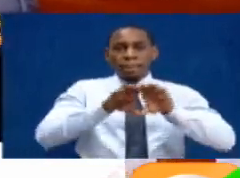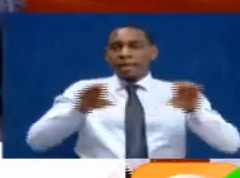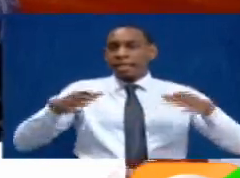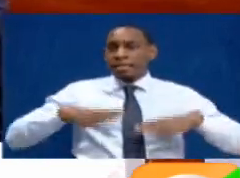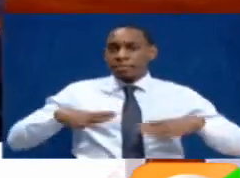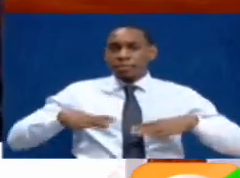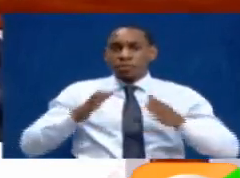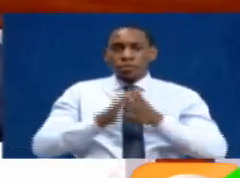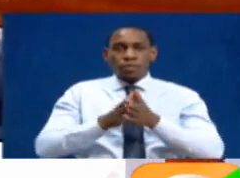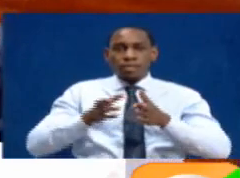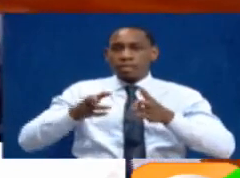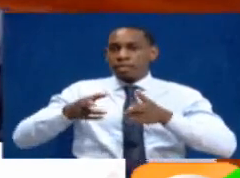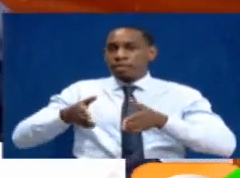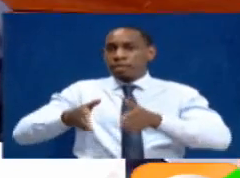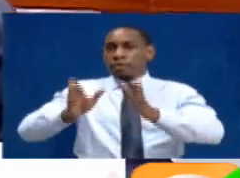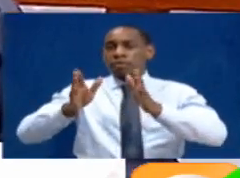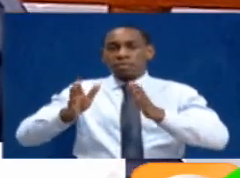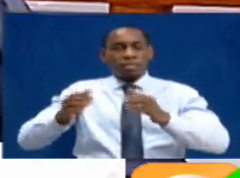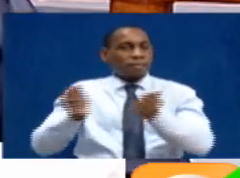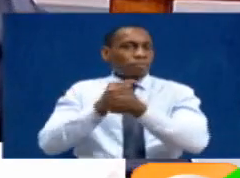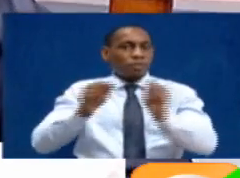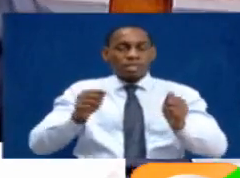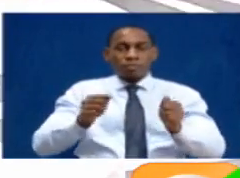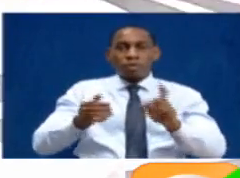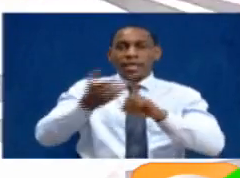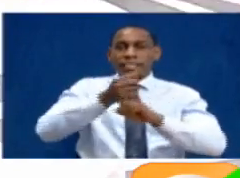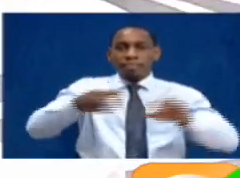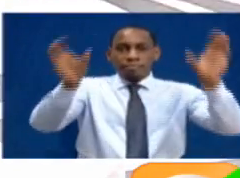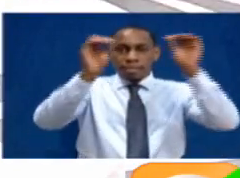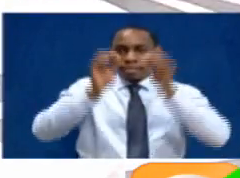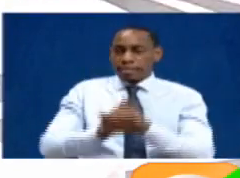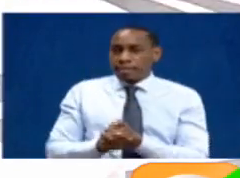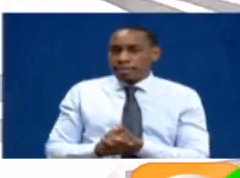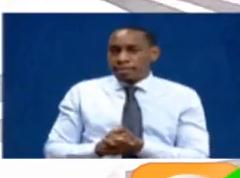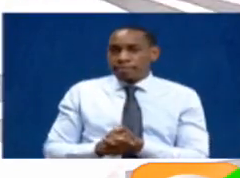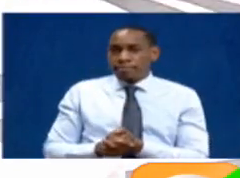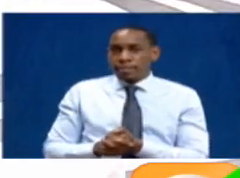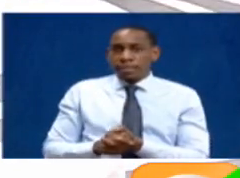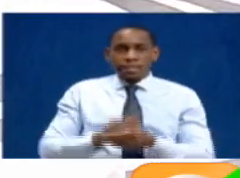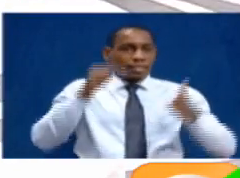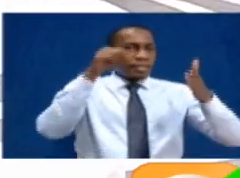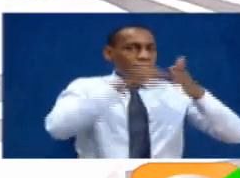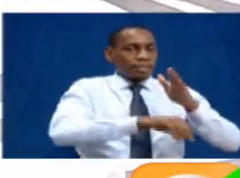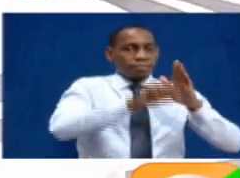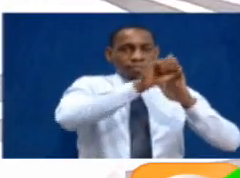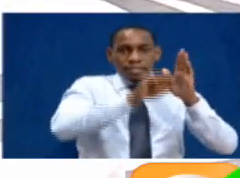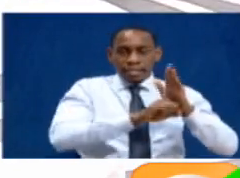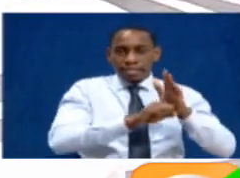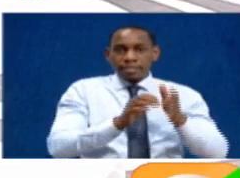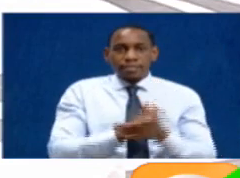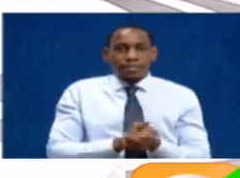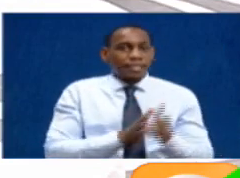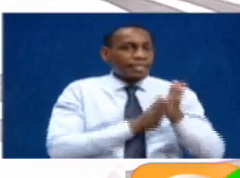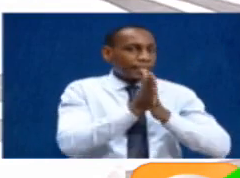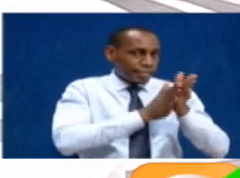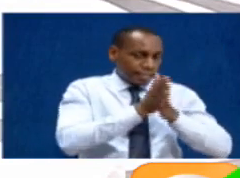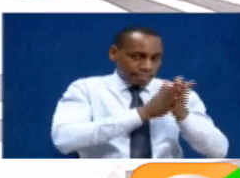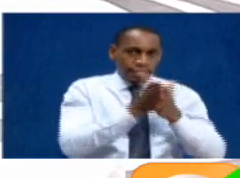on the roads and streets cannot make you a president. Who will make you president? The deep state people like not you? Not deep state. It's you people.